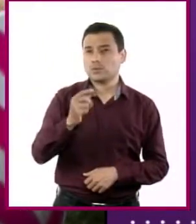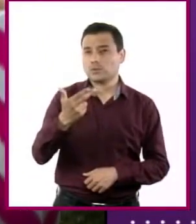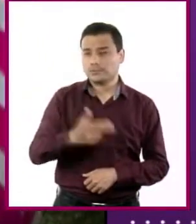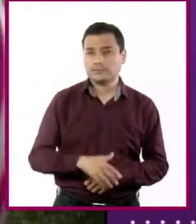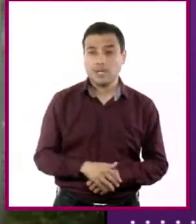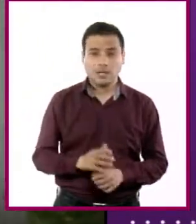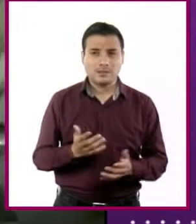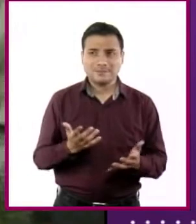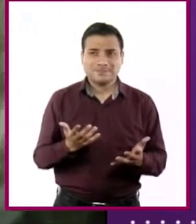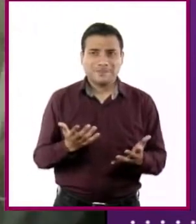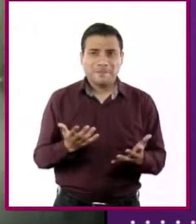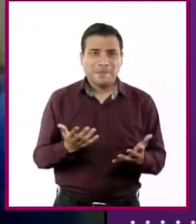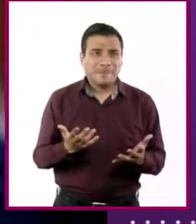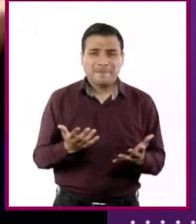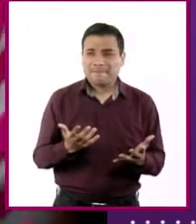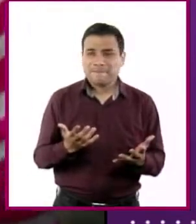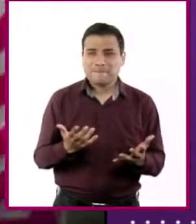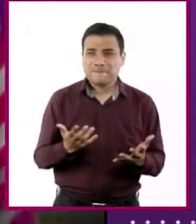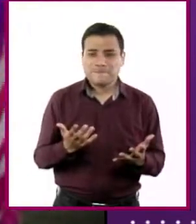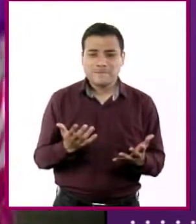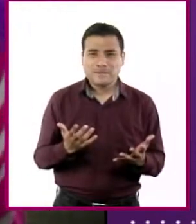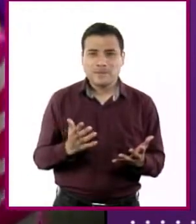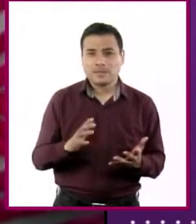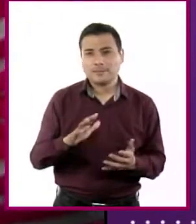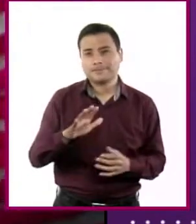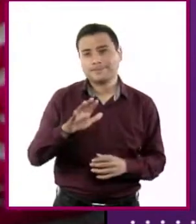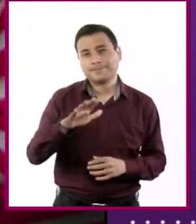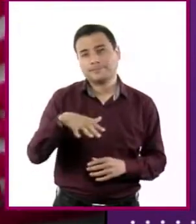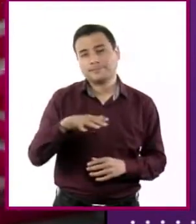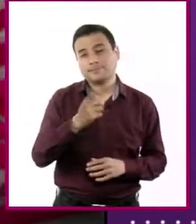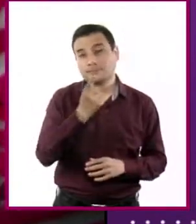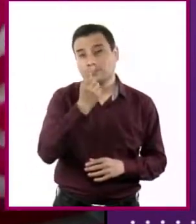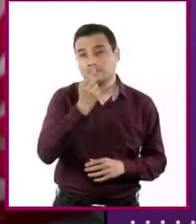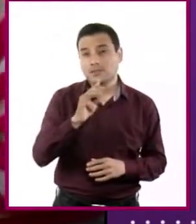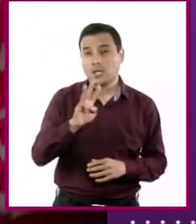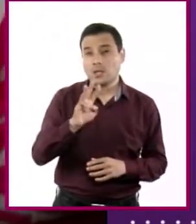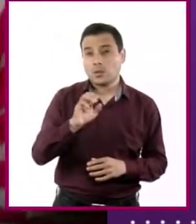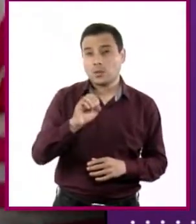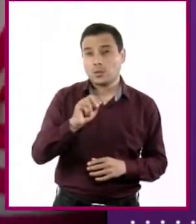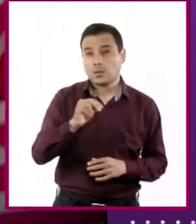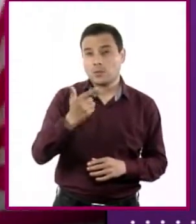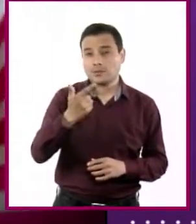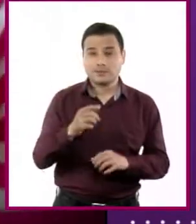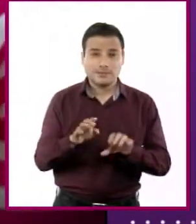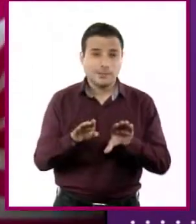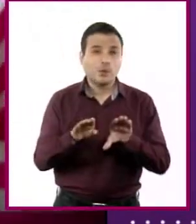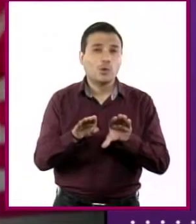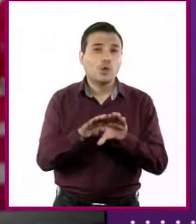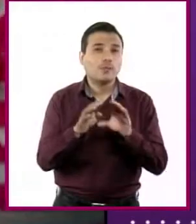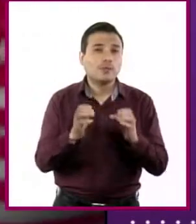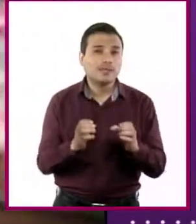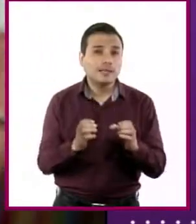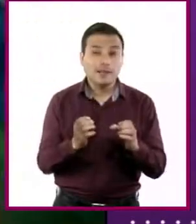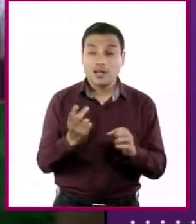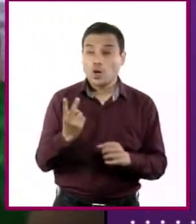just... Oh! Detective Wong! Mm-hmm. How are you? We were just... Oh,